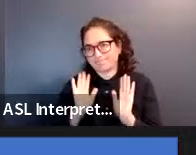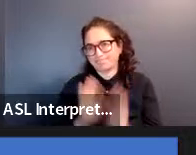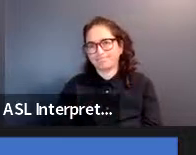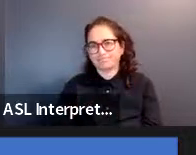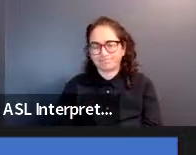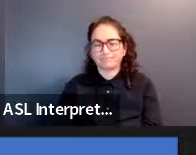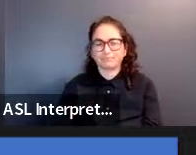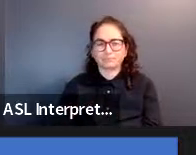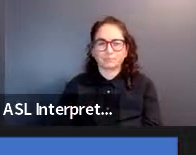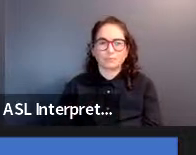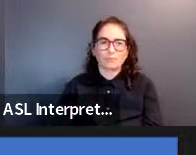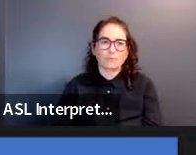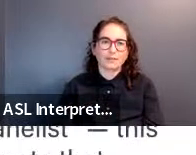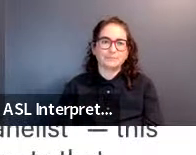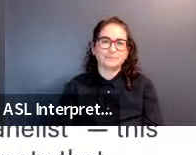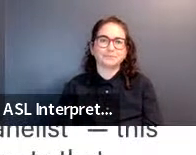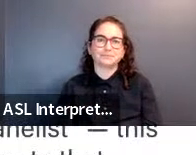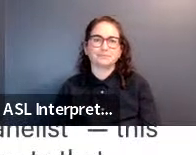Next slide.